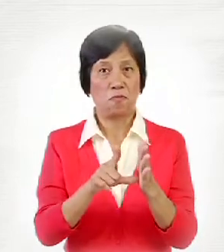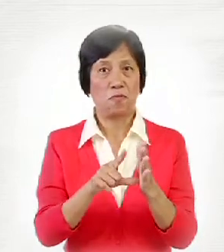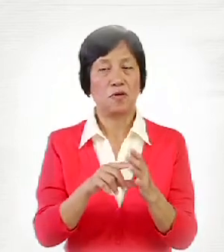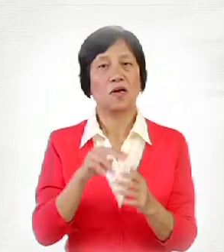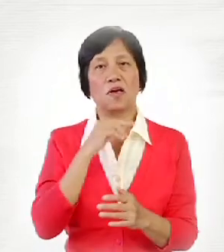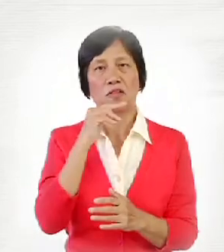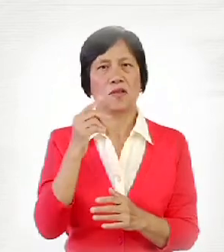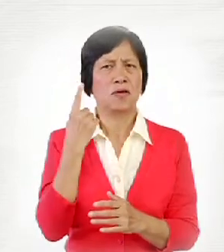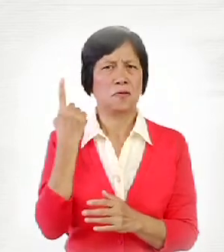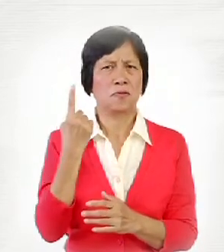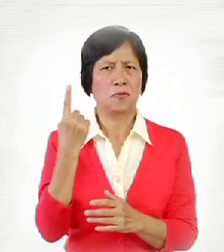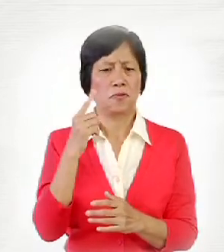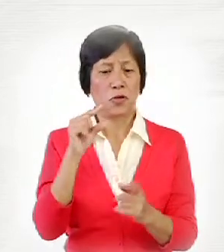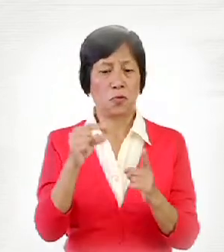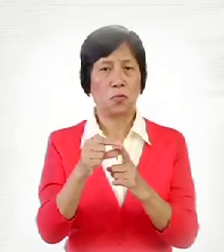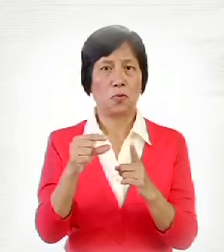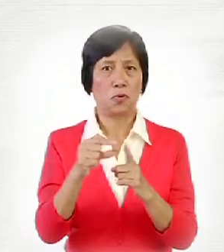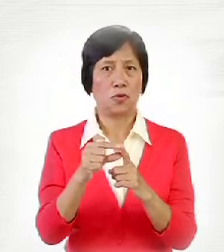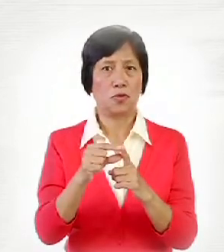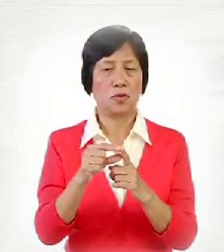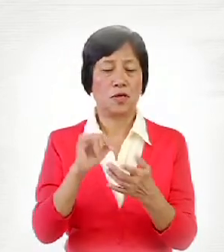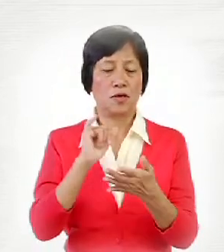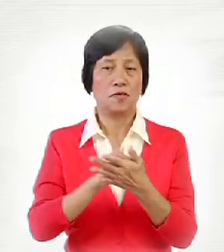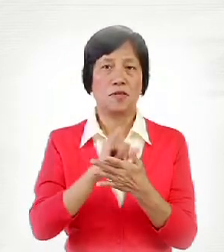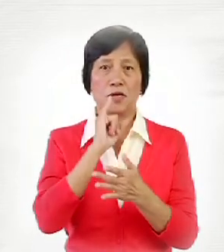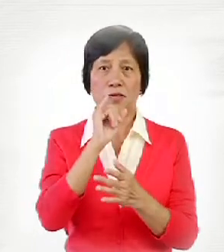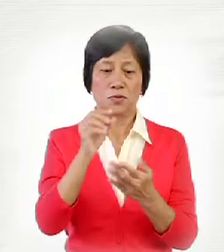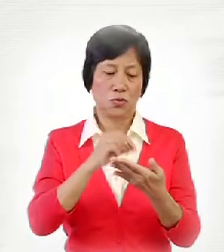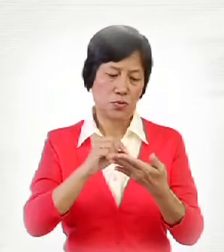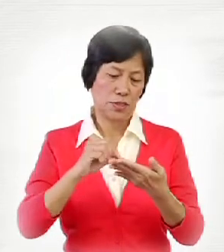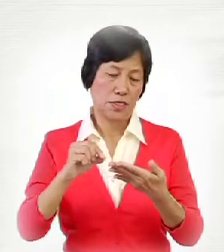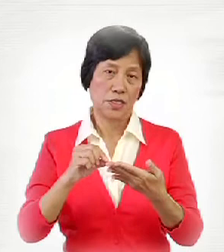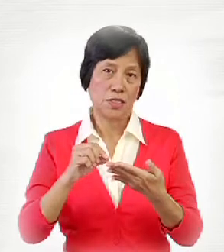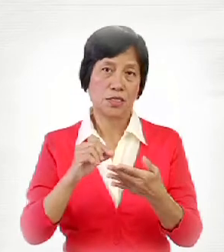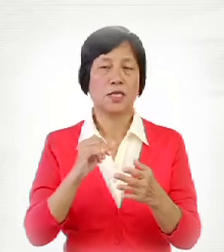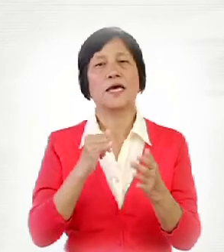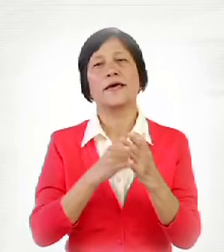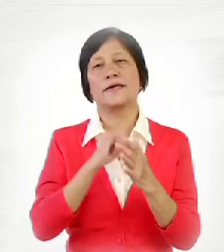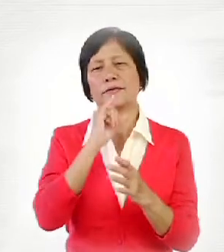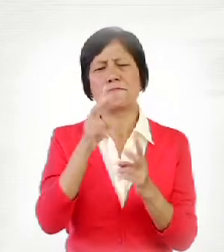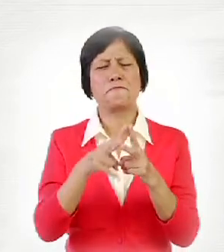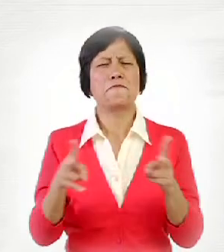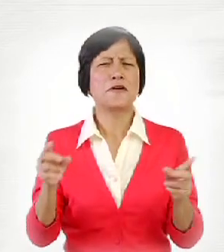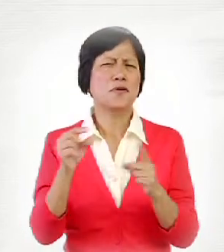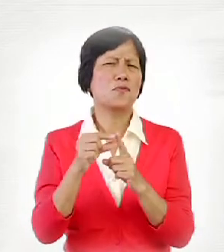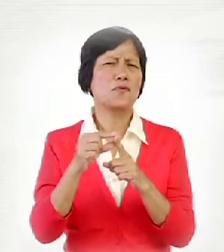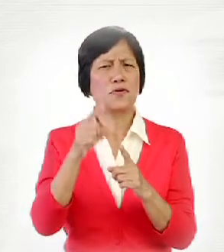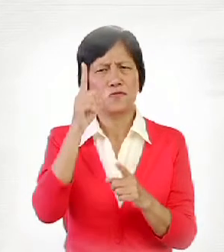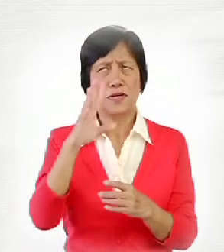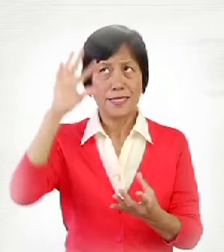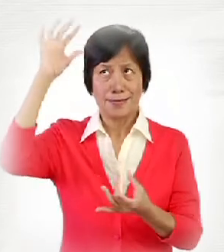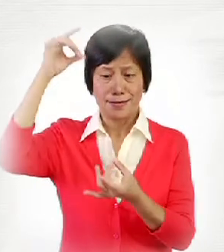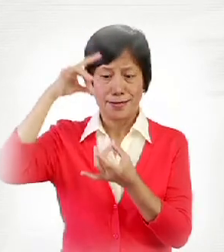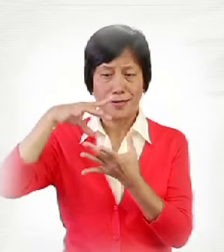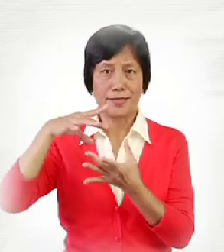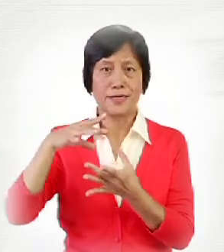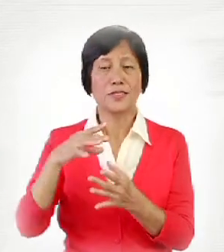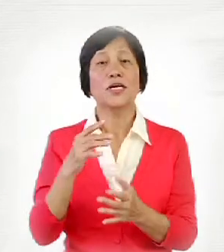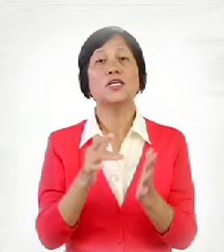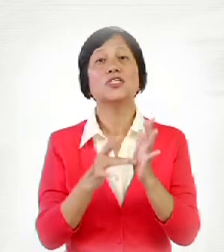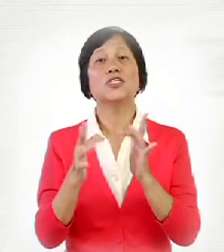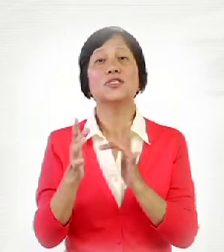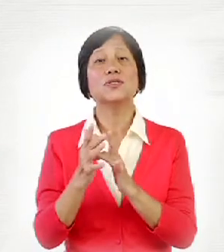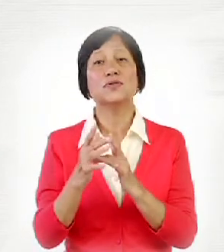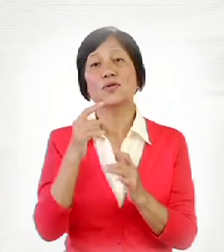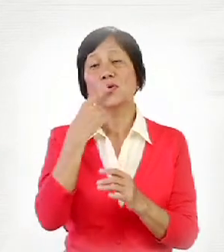just a word that is written. It is the very word of God incarnate, Jesus, who